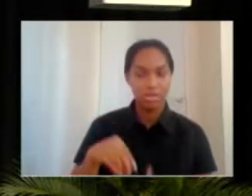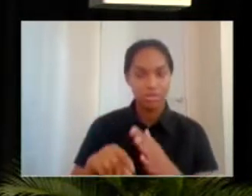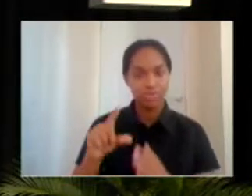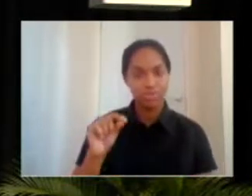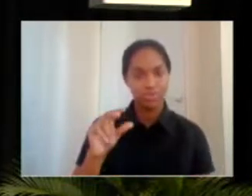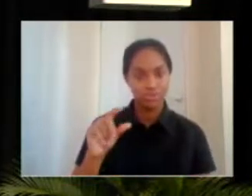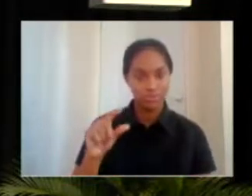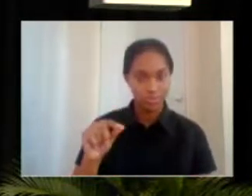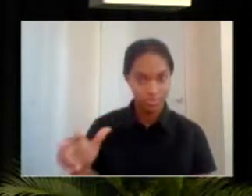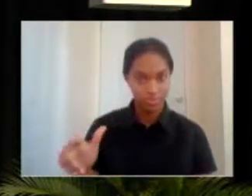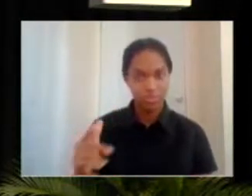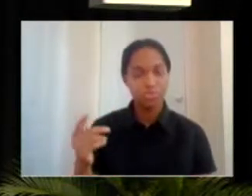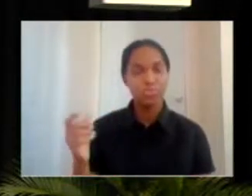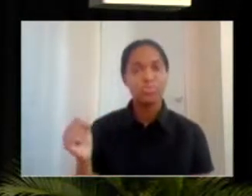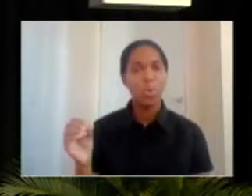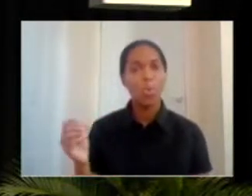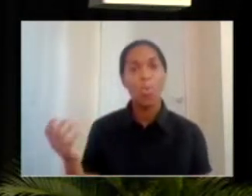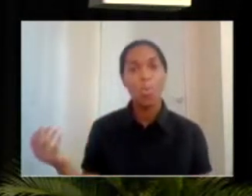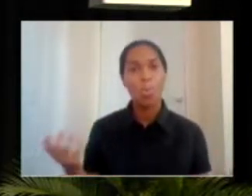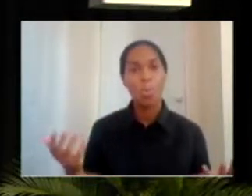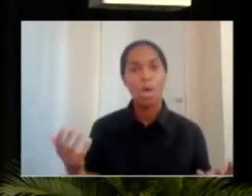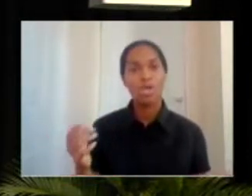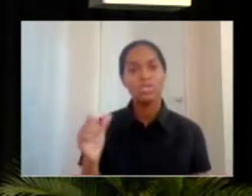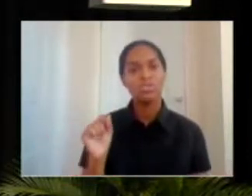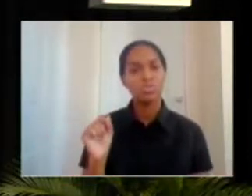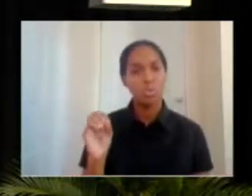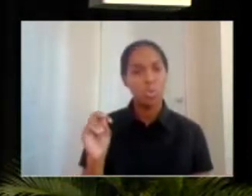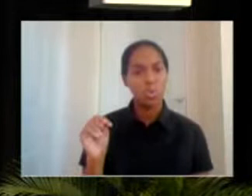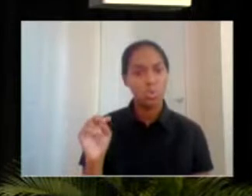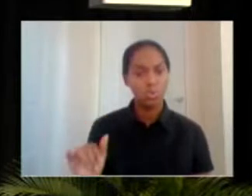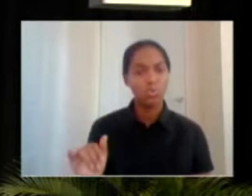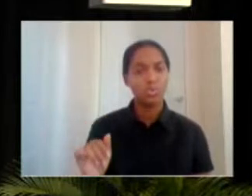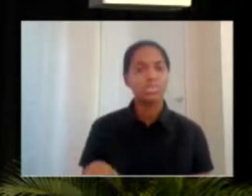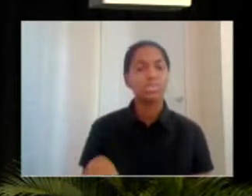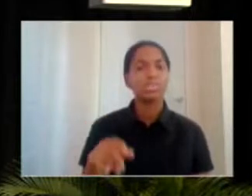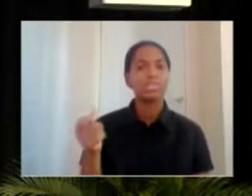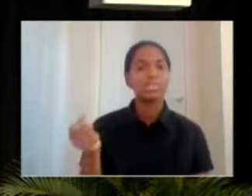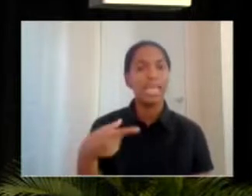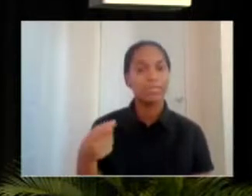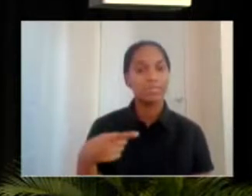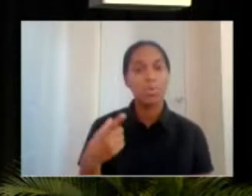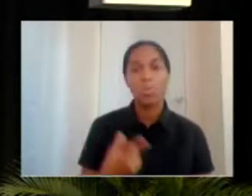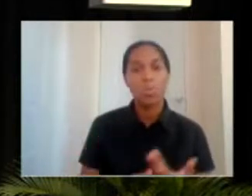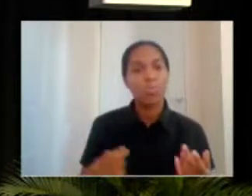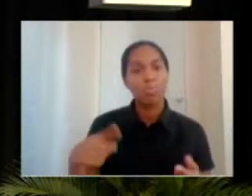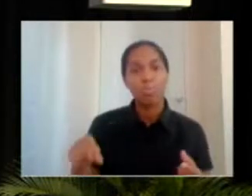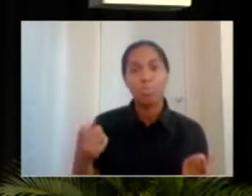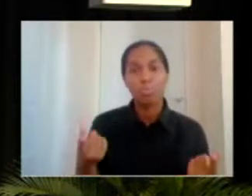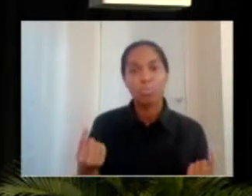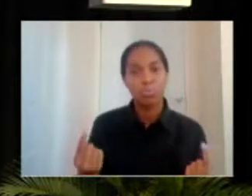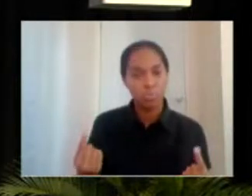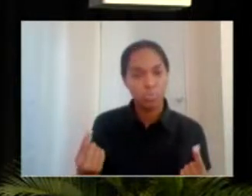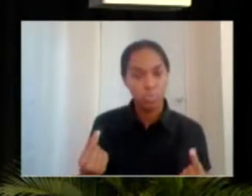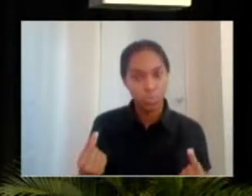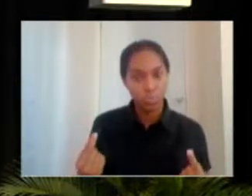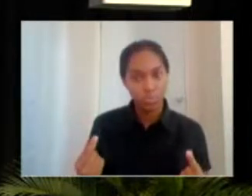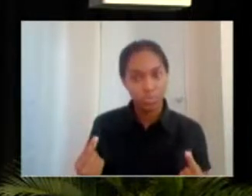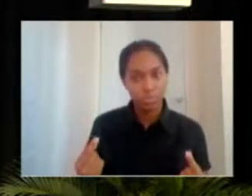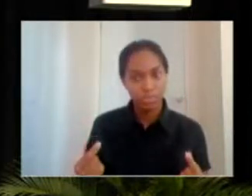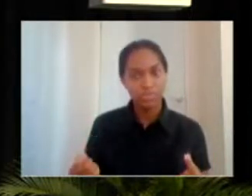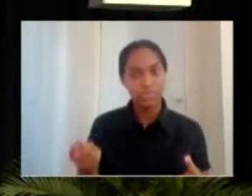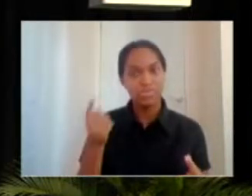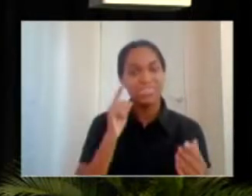So what is Sony, Zenith, and Samsung doing in terms of